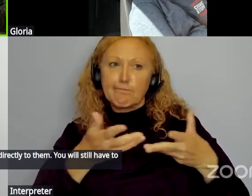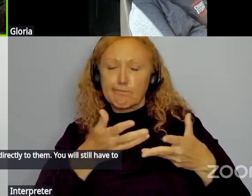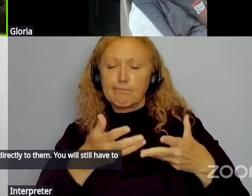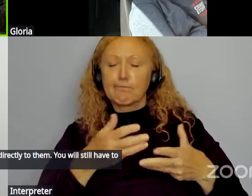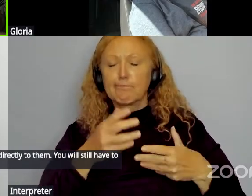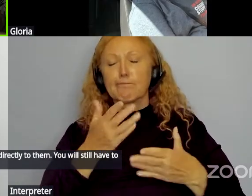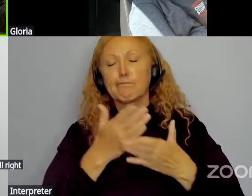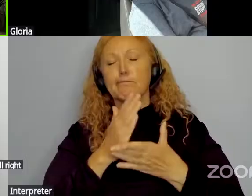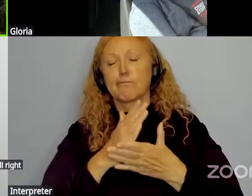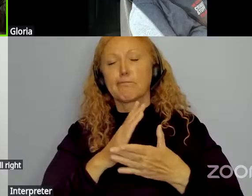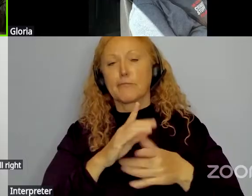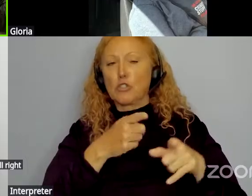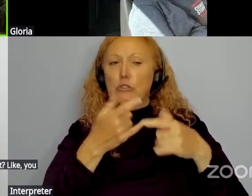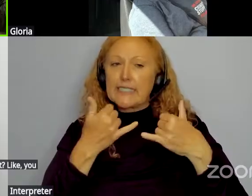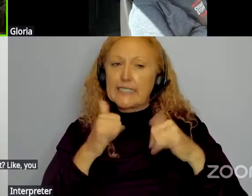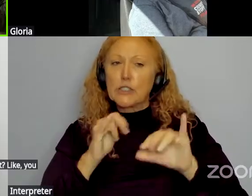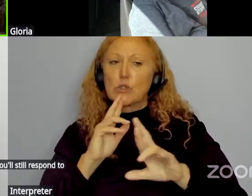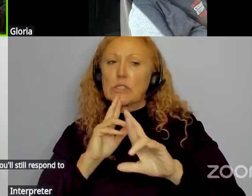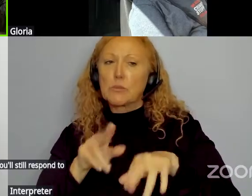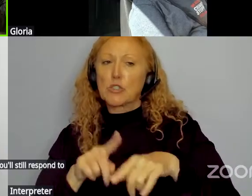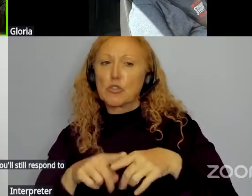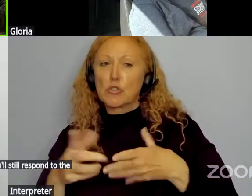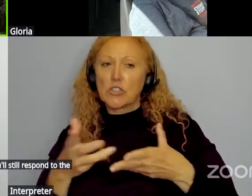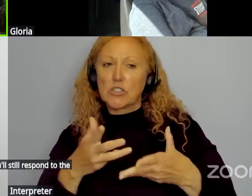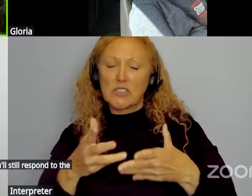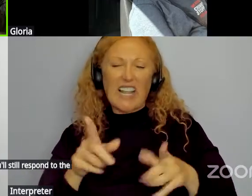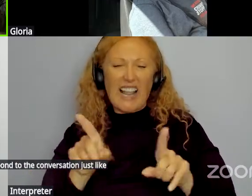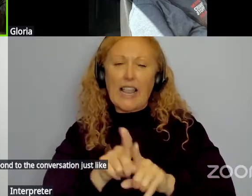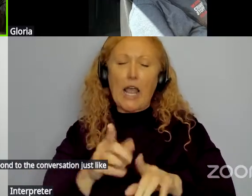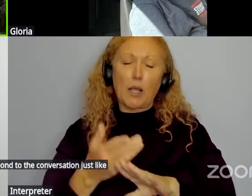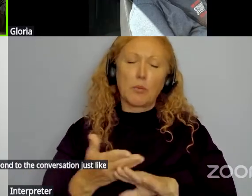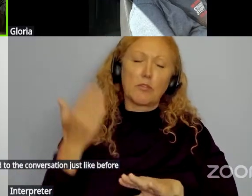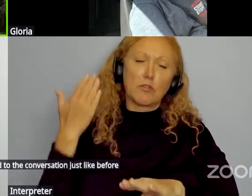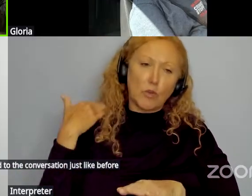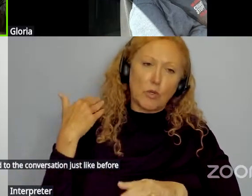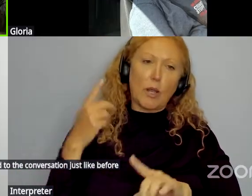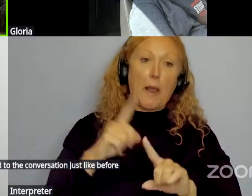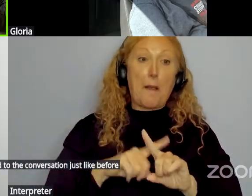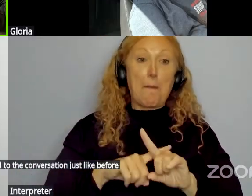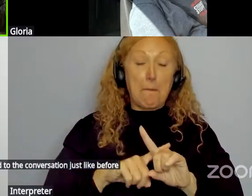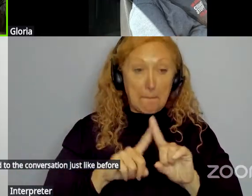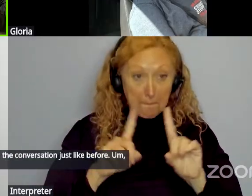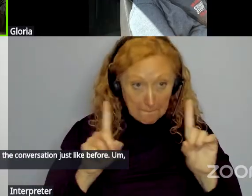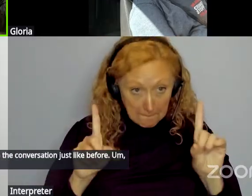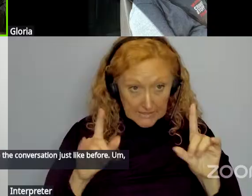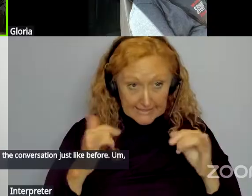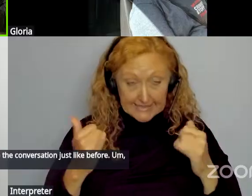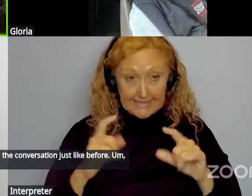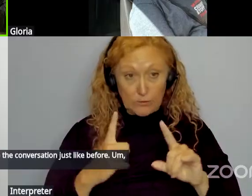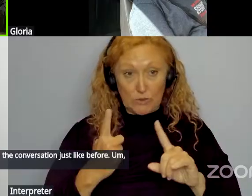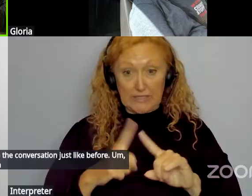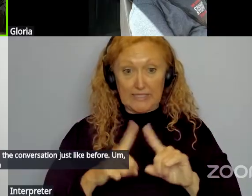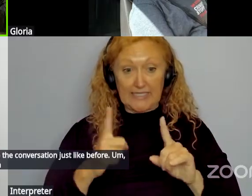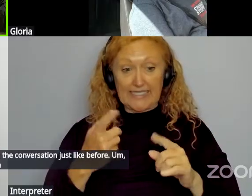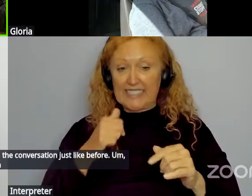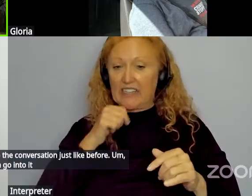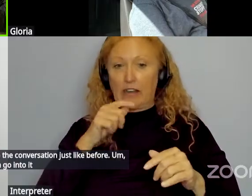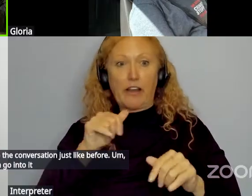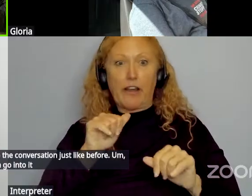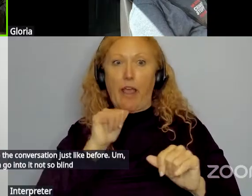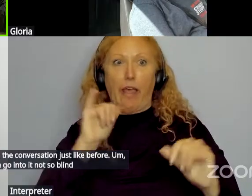All right. Like you'll still respond to the conversation just like before. The difference is now we're going to go into it not so